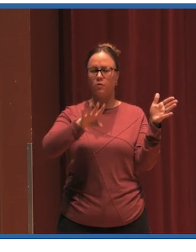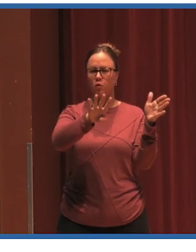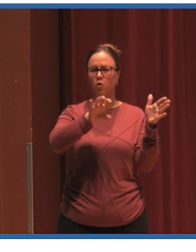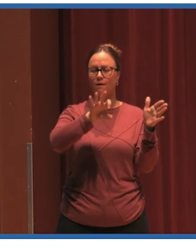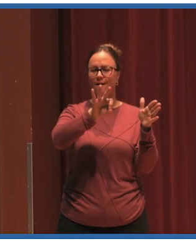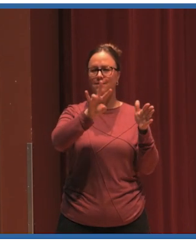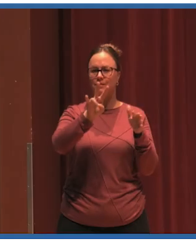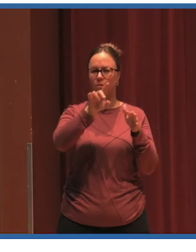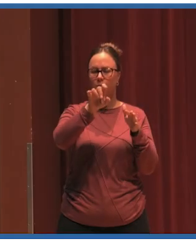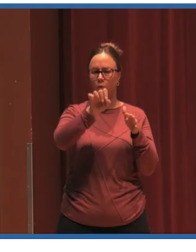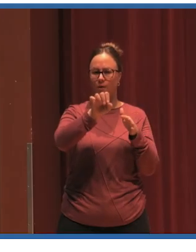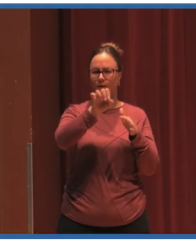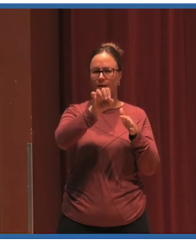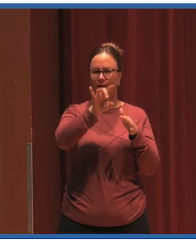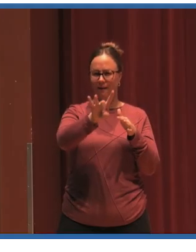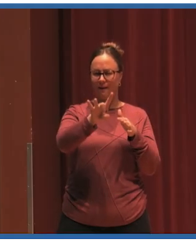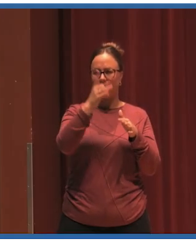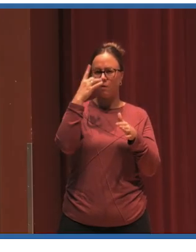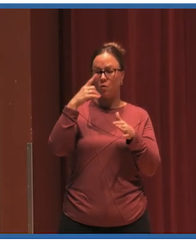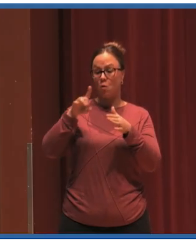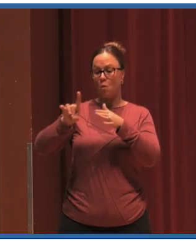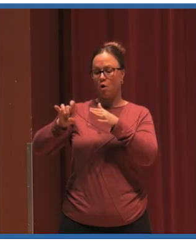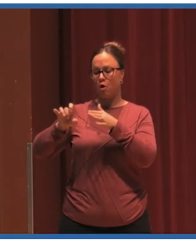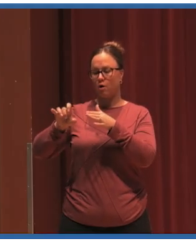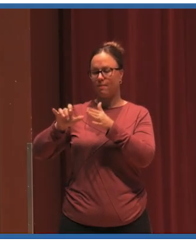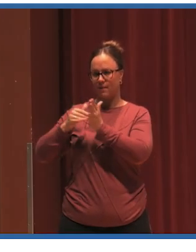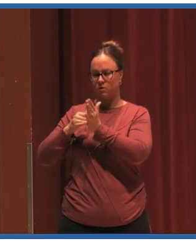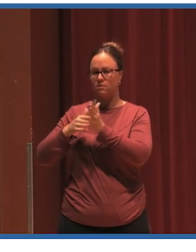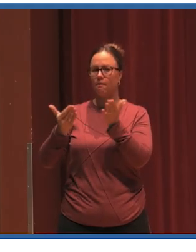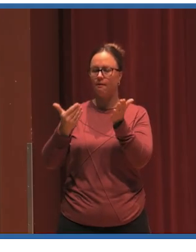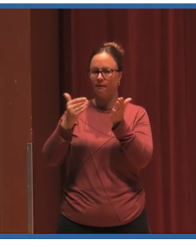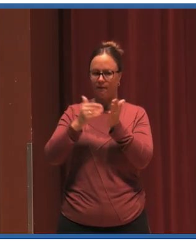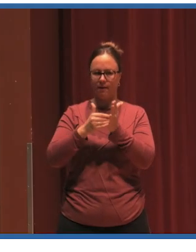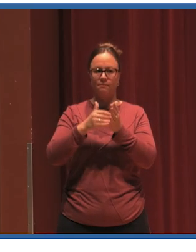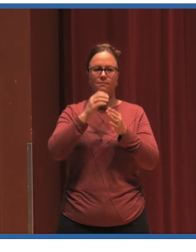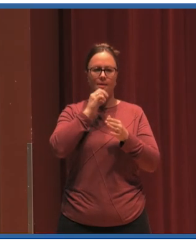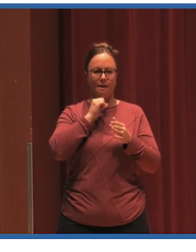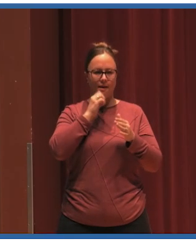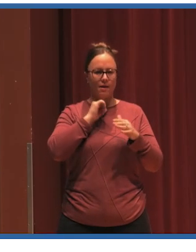497.8 per 100,000. Again, these are age adjusted that we are sharing.